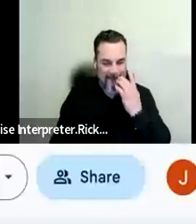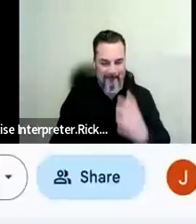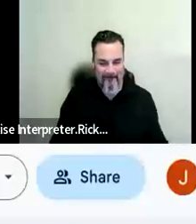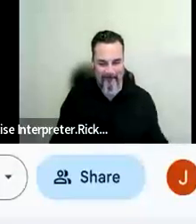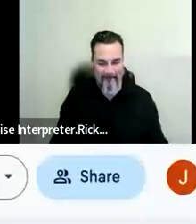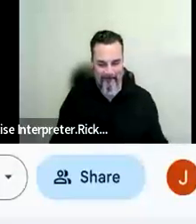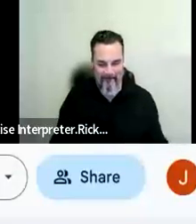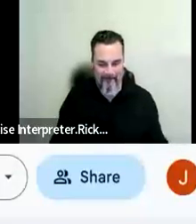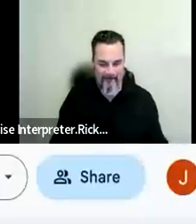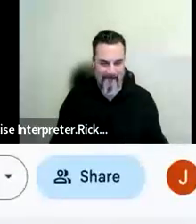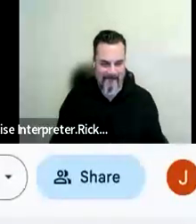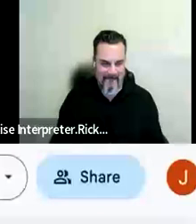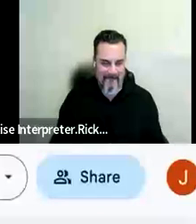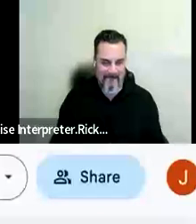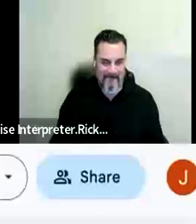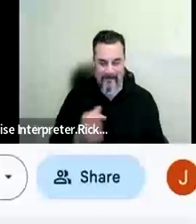back there?